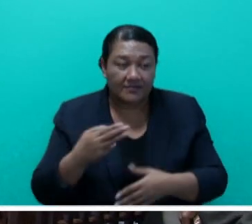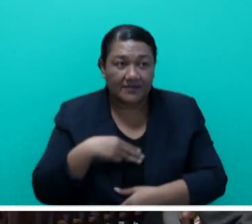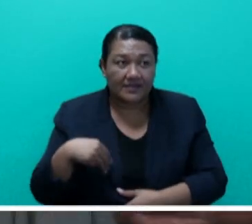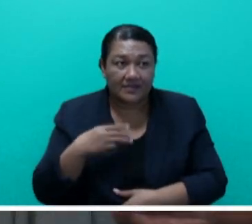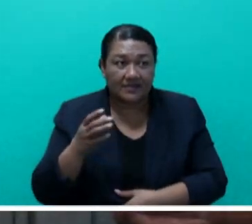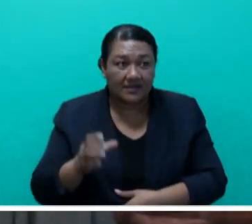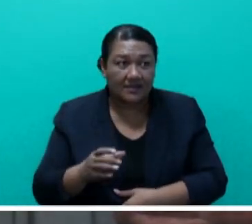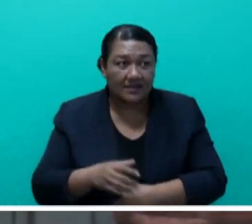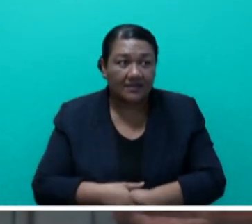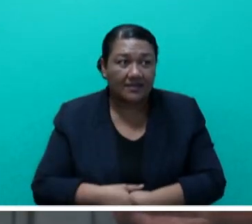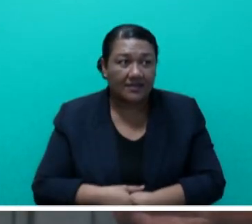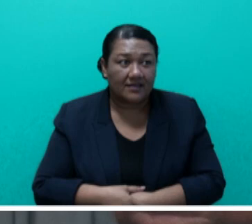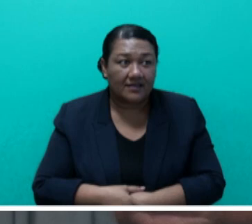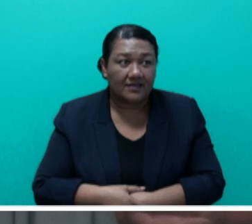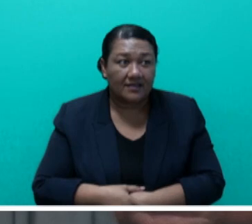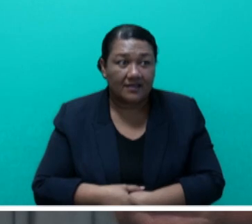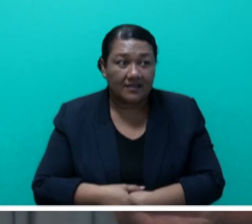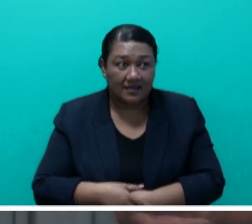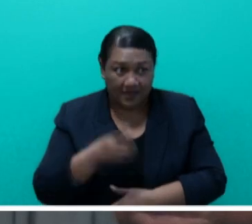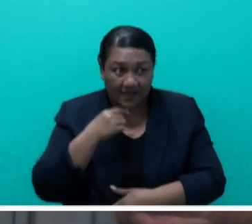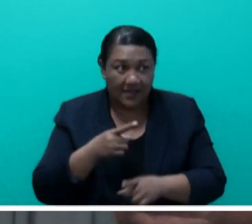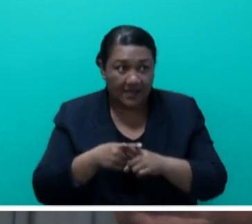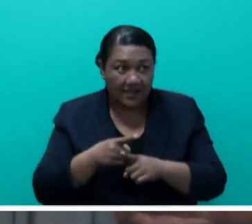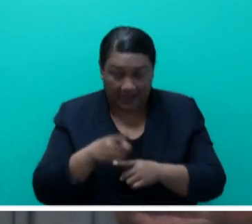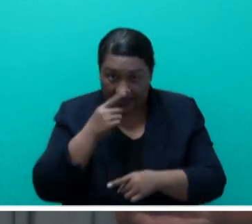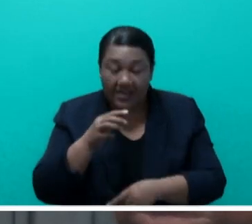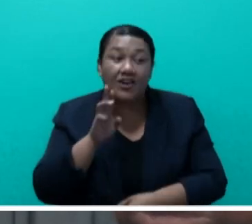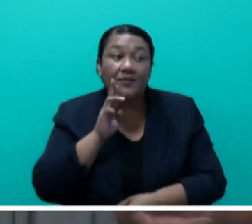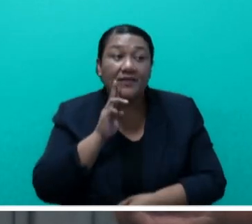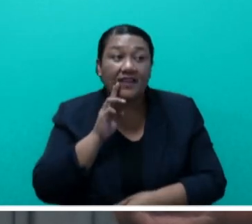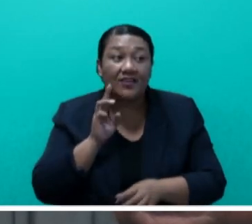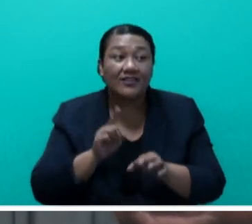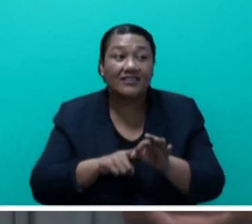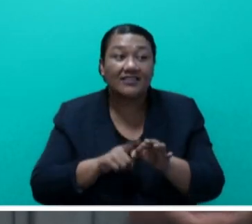Can, excuse me, Mr. Speaker, sir, can he repeat the question again?